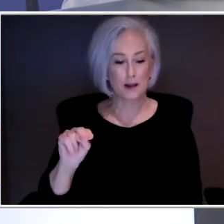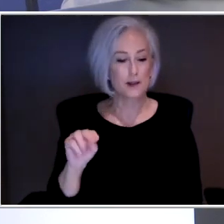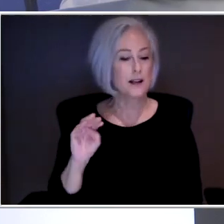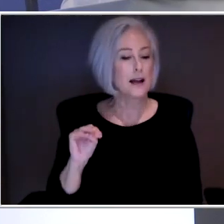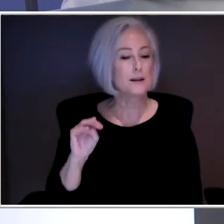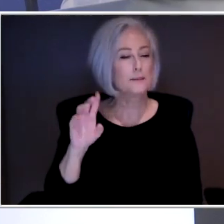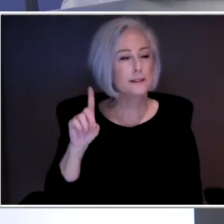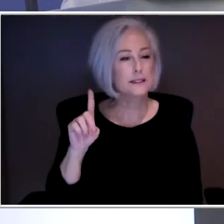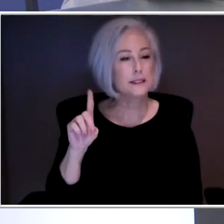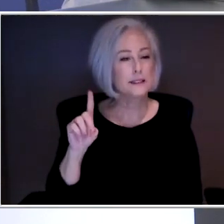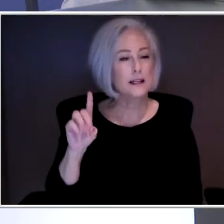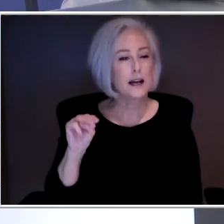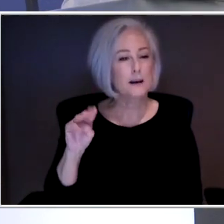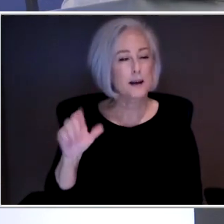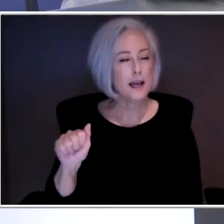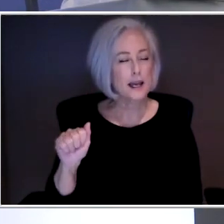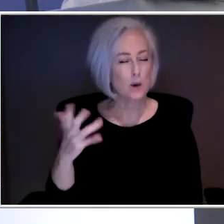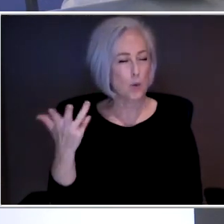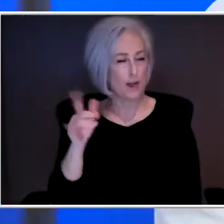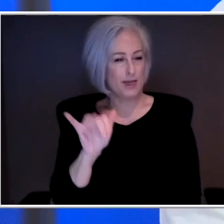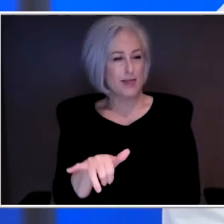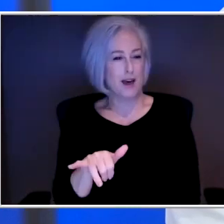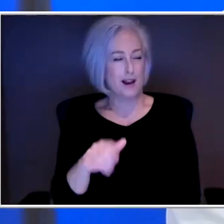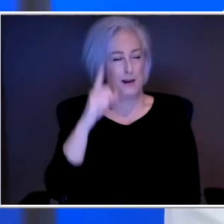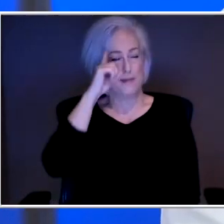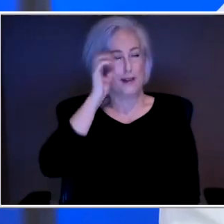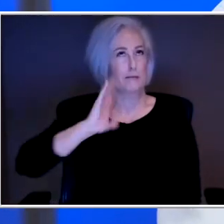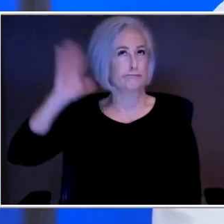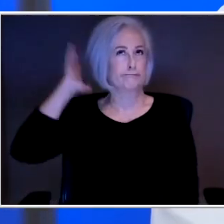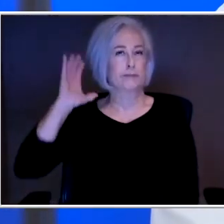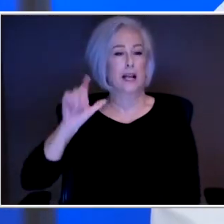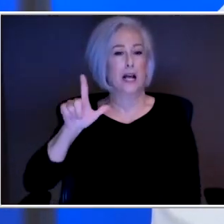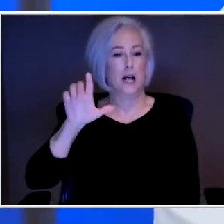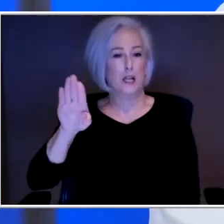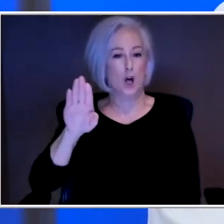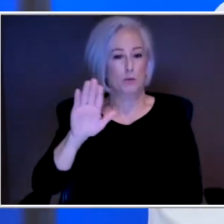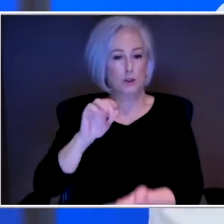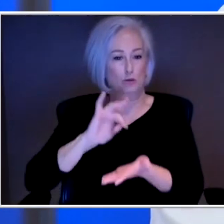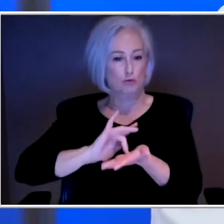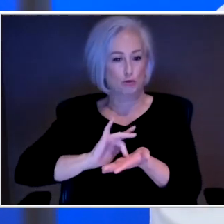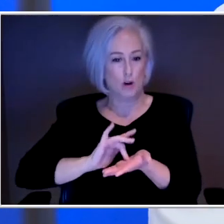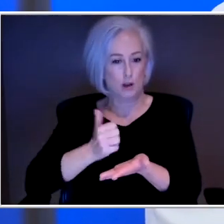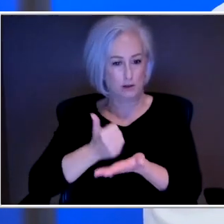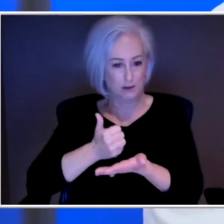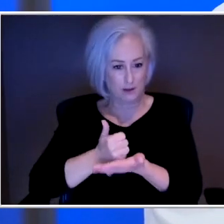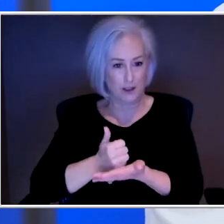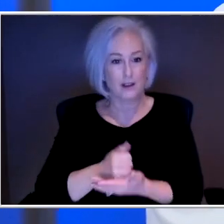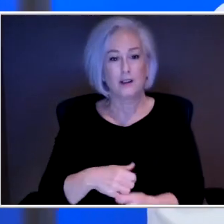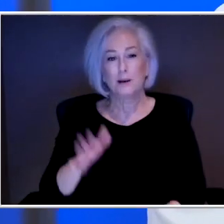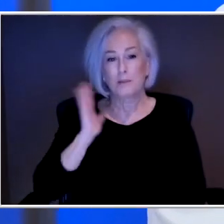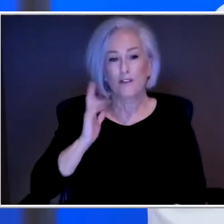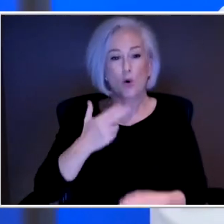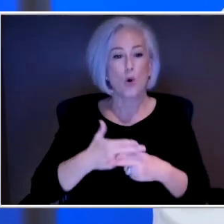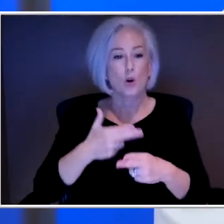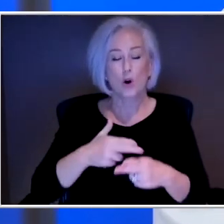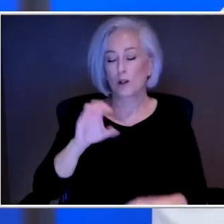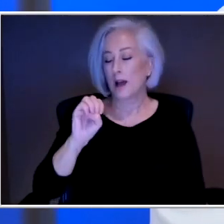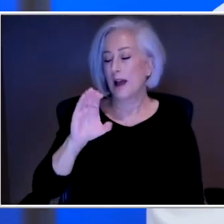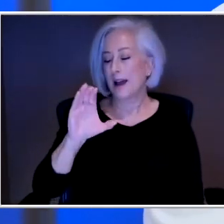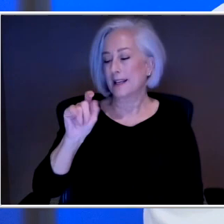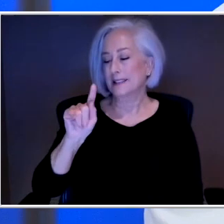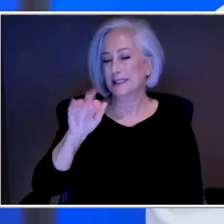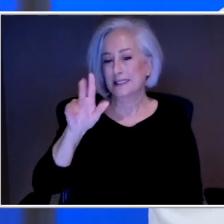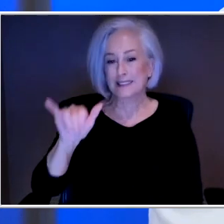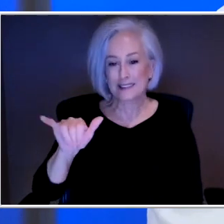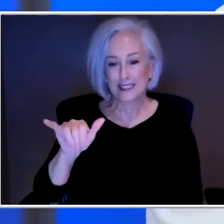a club drug. So MDMA was a club drug. It was classically called Molly or ecstasy. Those drugs were